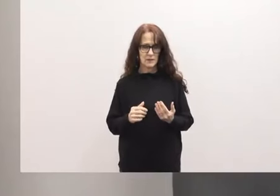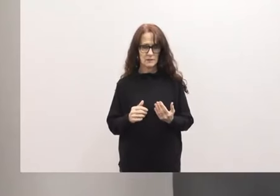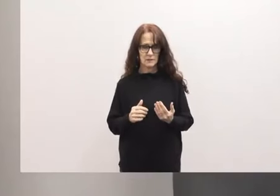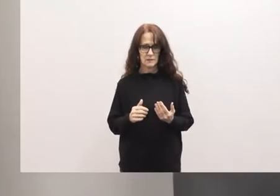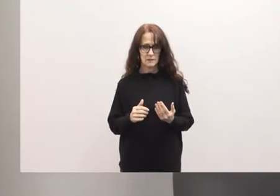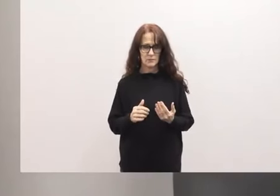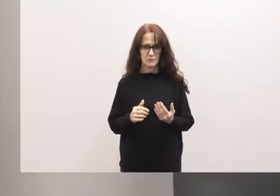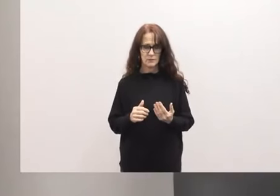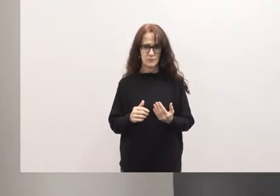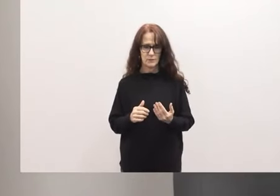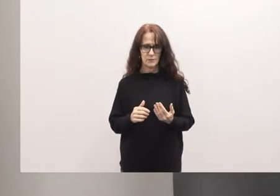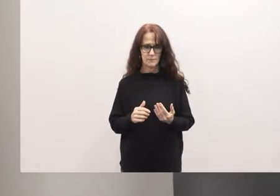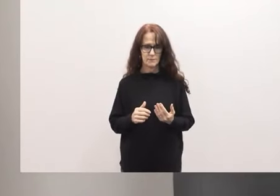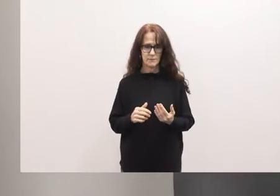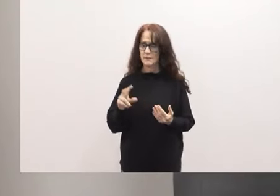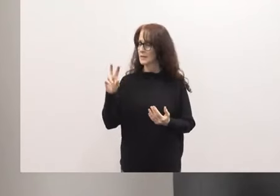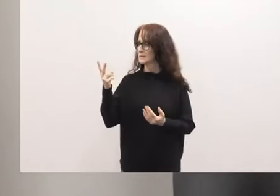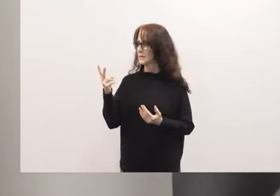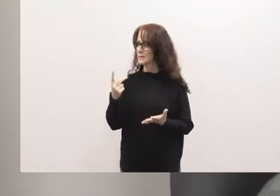Second. Discussion?